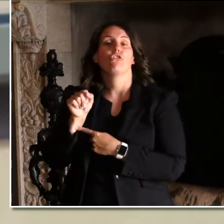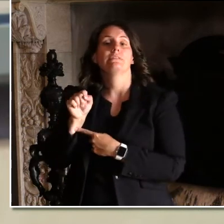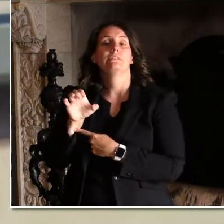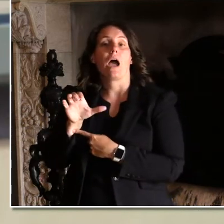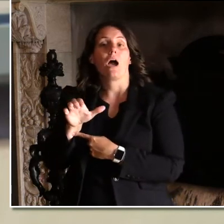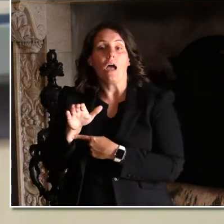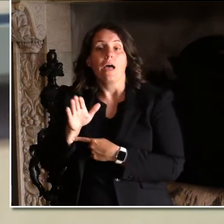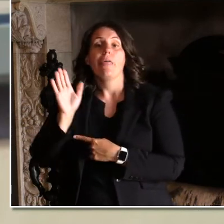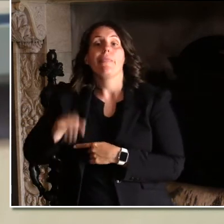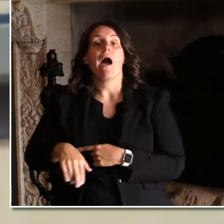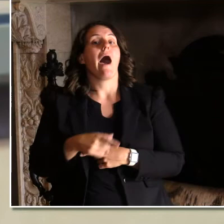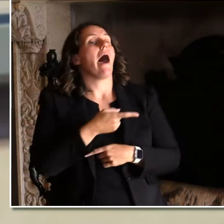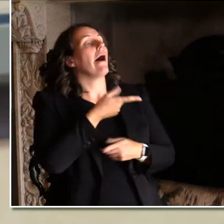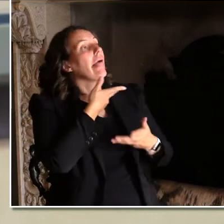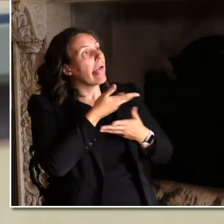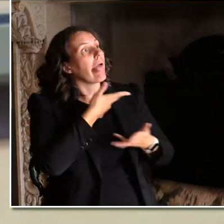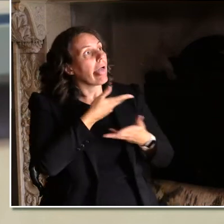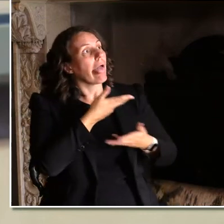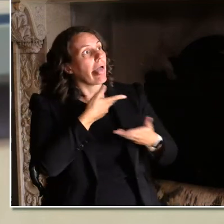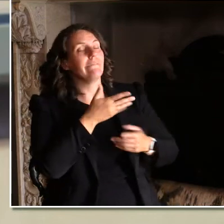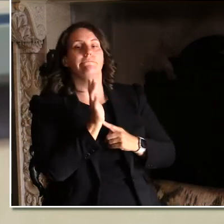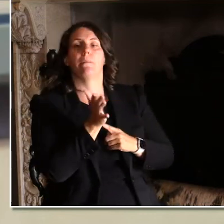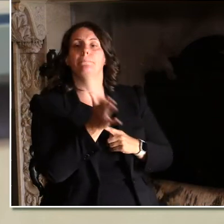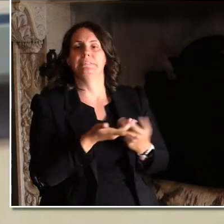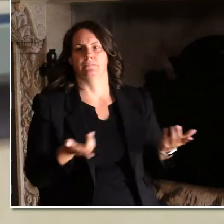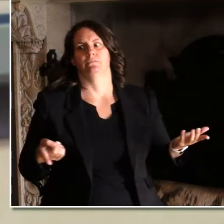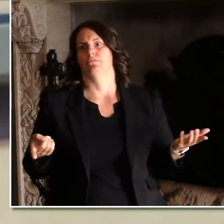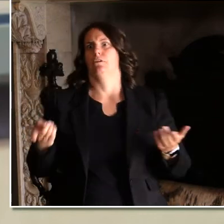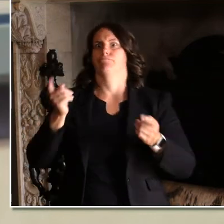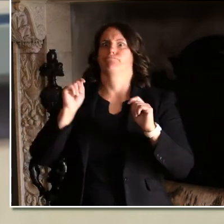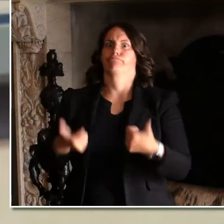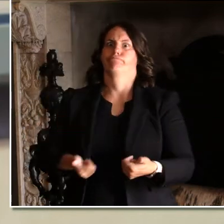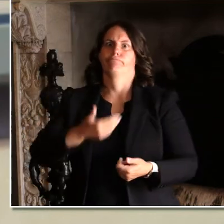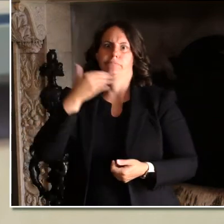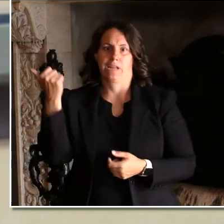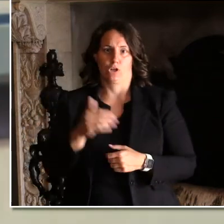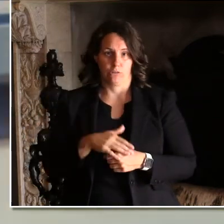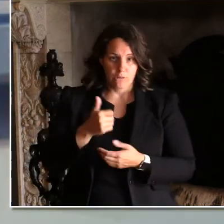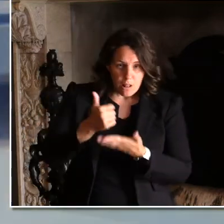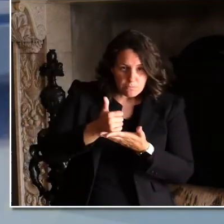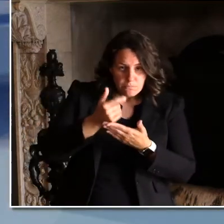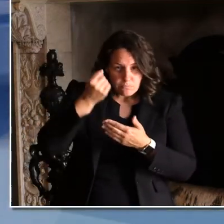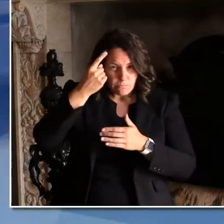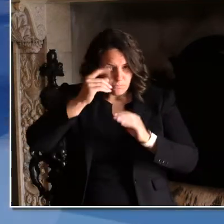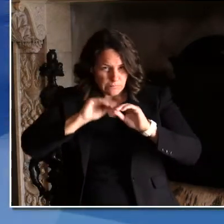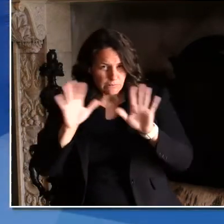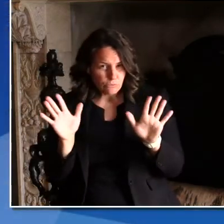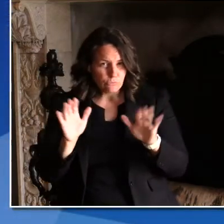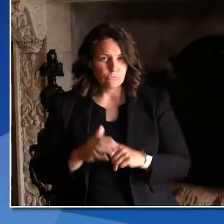to process each car in line. Does that answer your question?